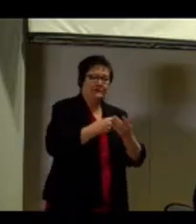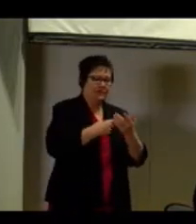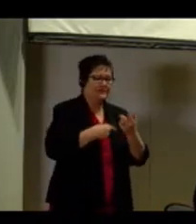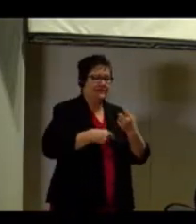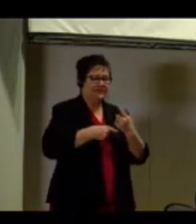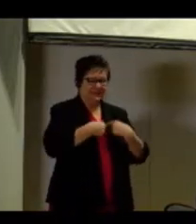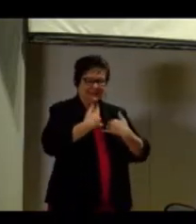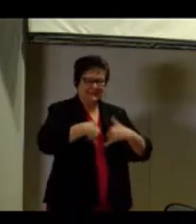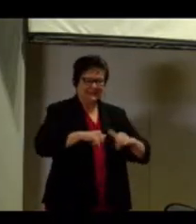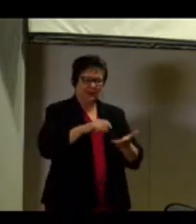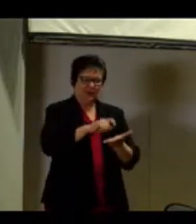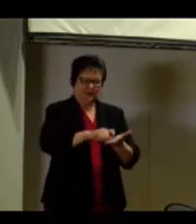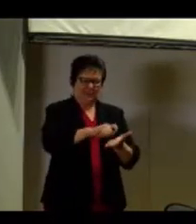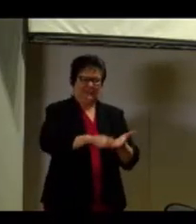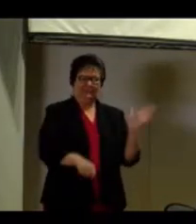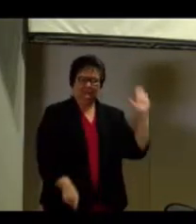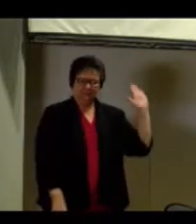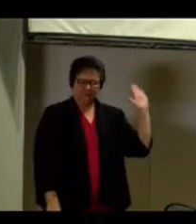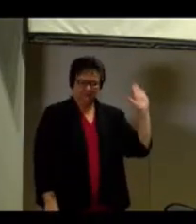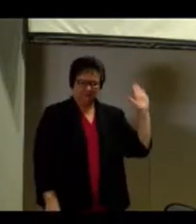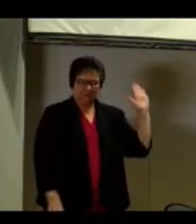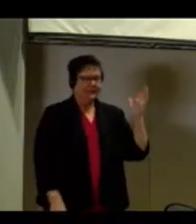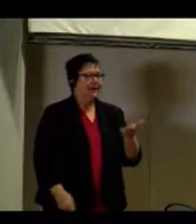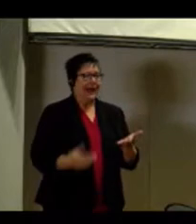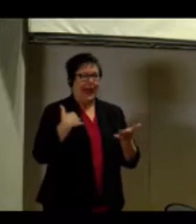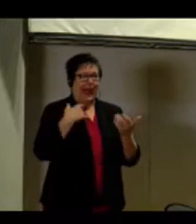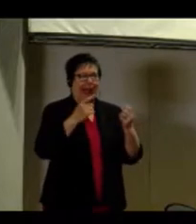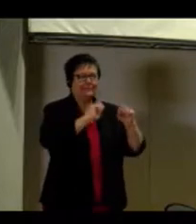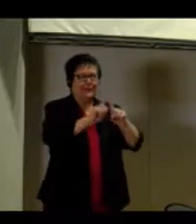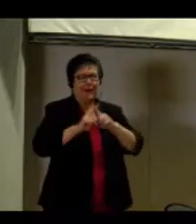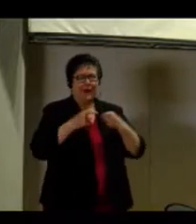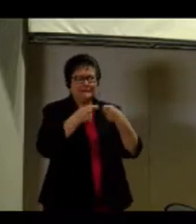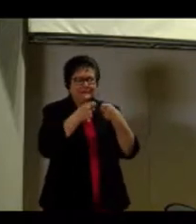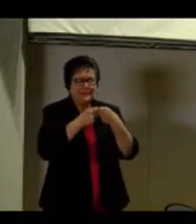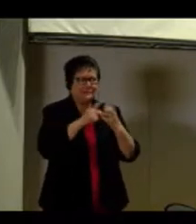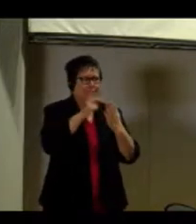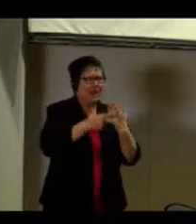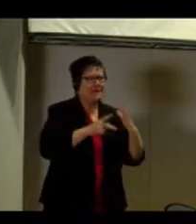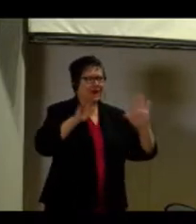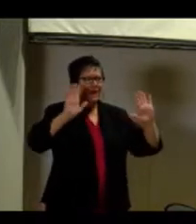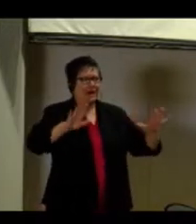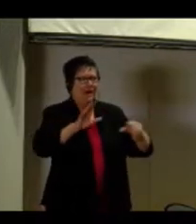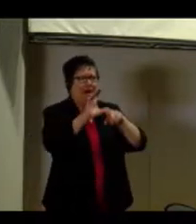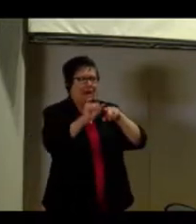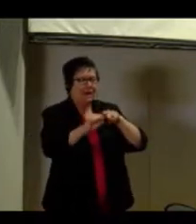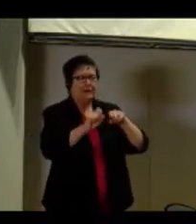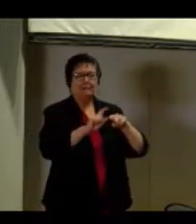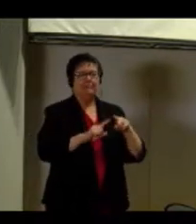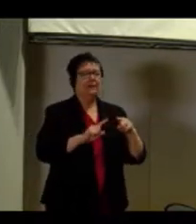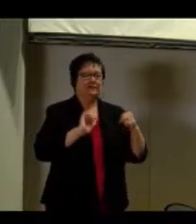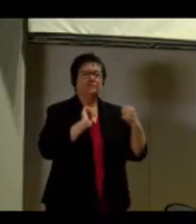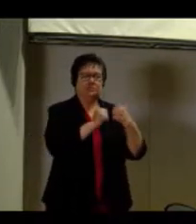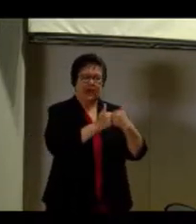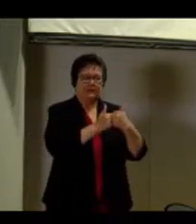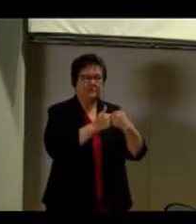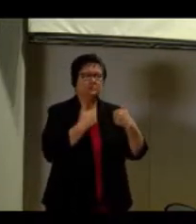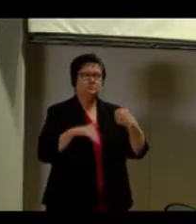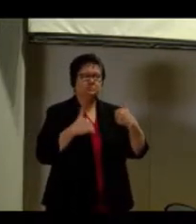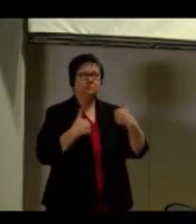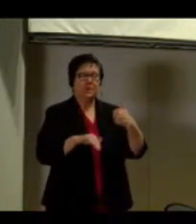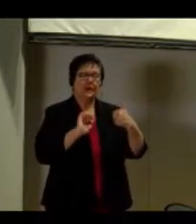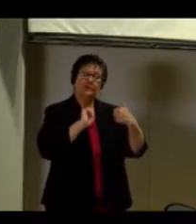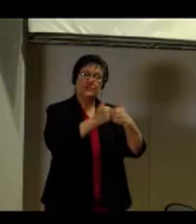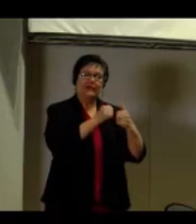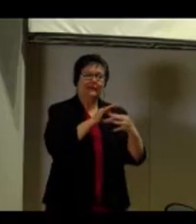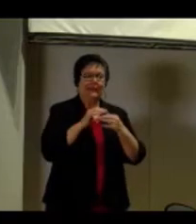in this kind of format. You know, we've got all these amazing digitization projects going, but there are real challenges. And the challenges are often